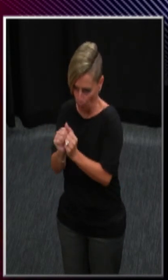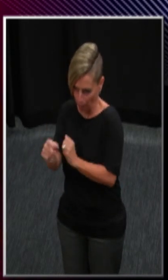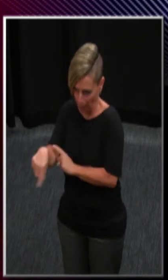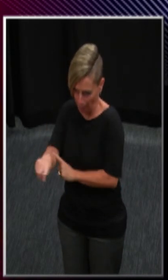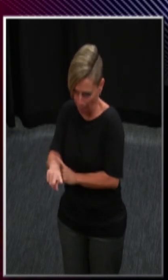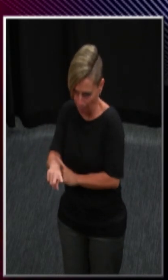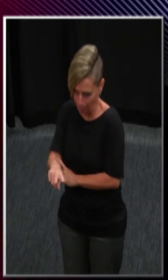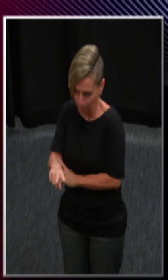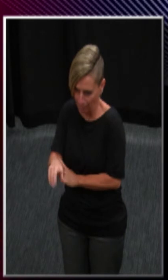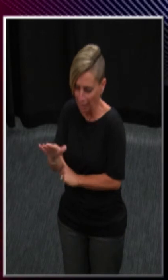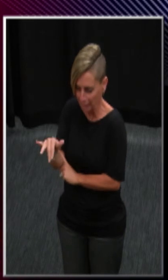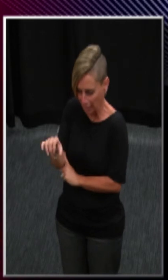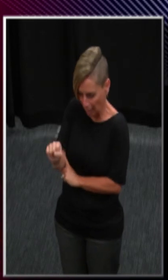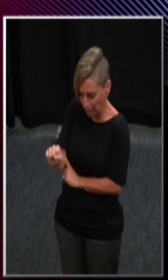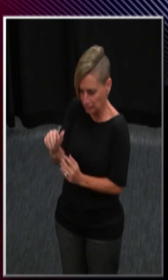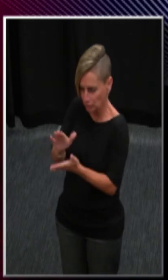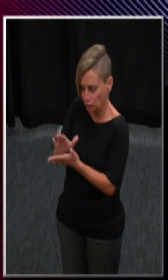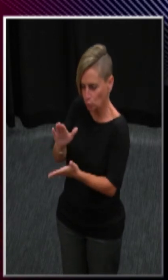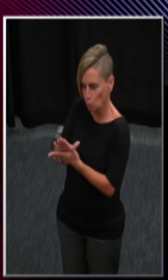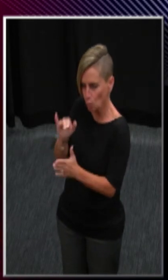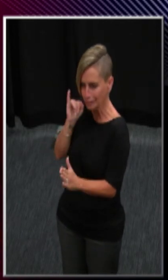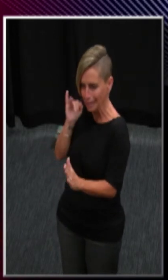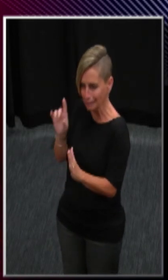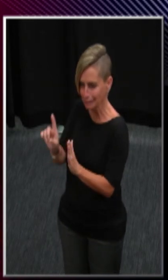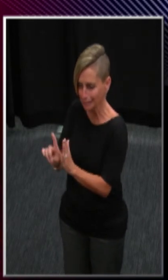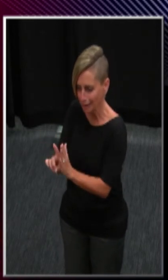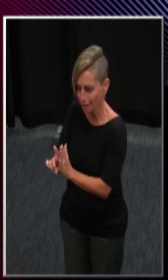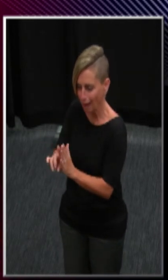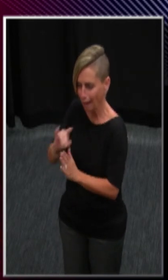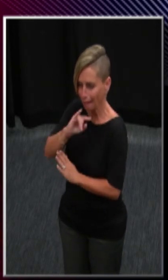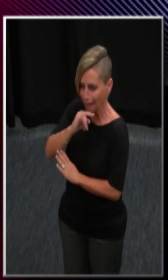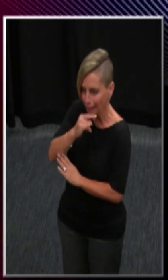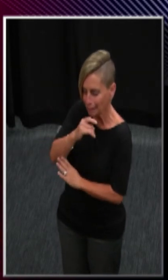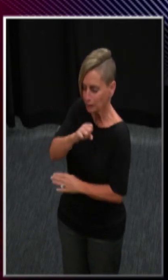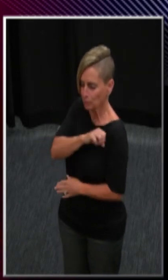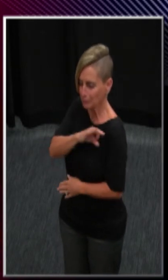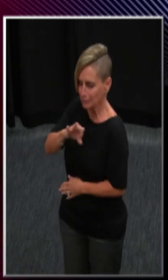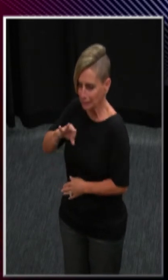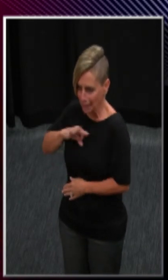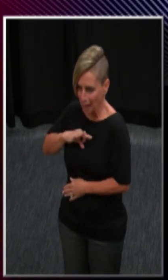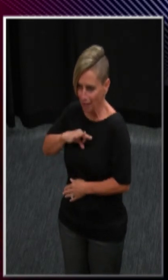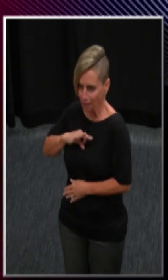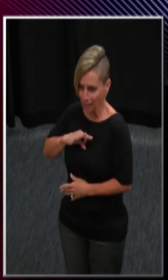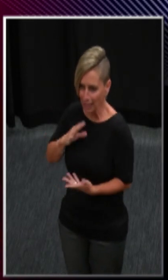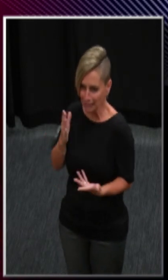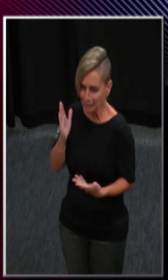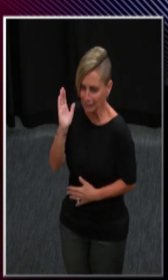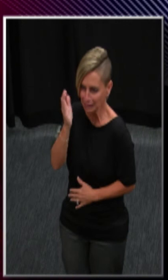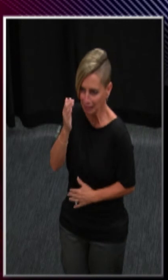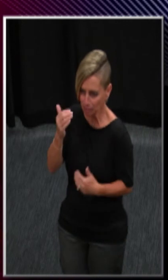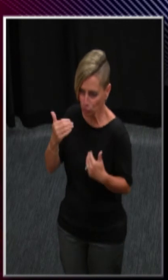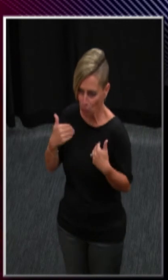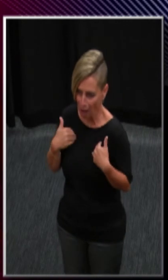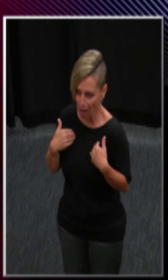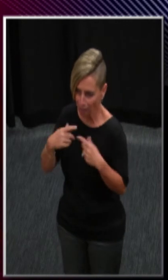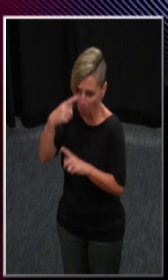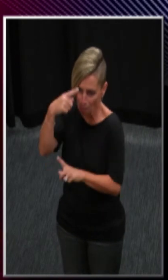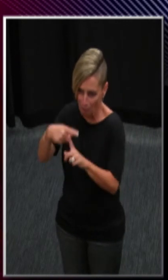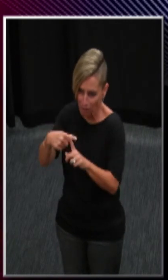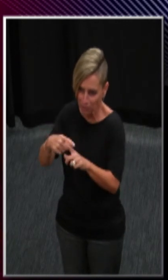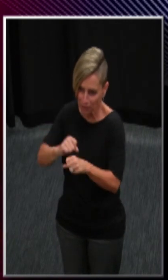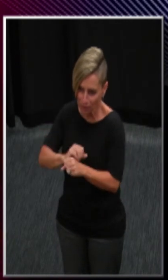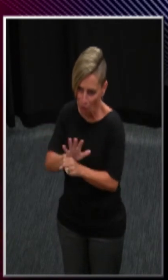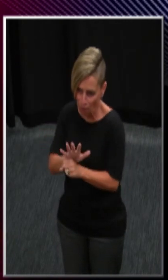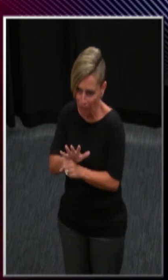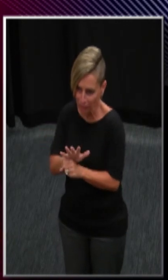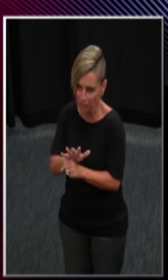are identifying the kids, the staff that are symptomatic, are positive, and between their